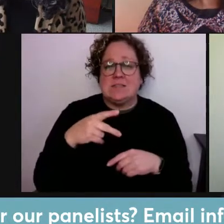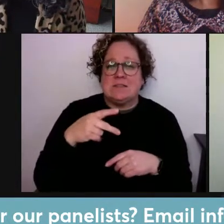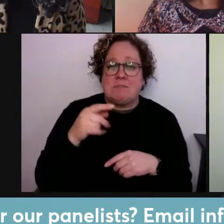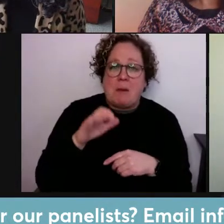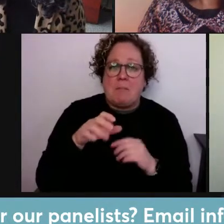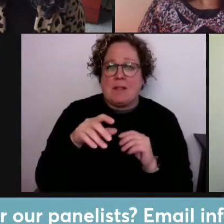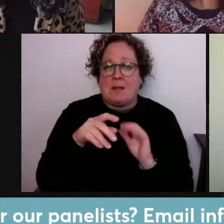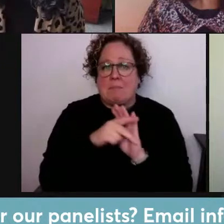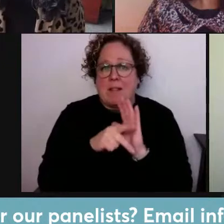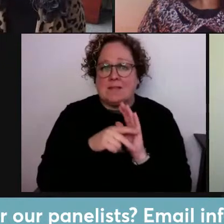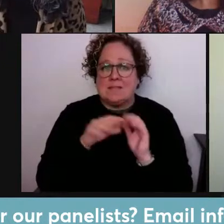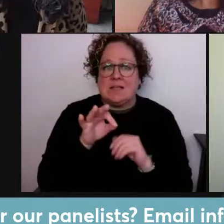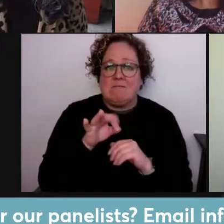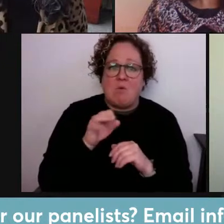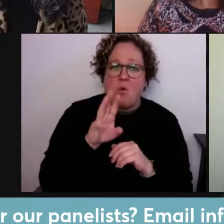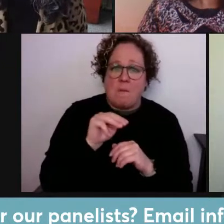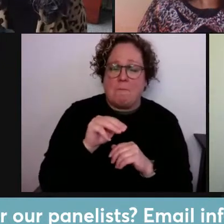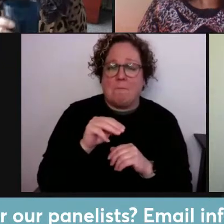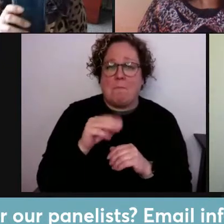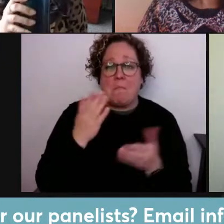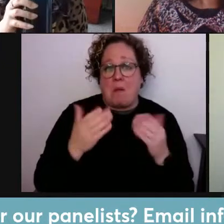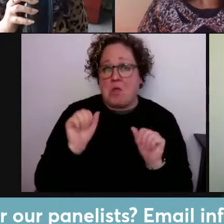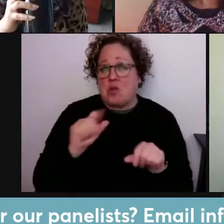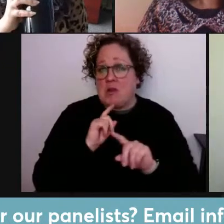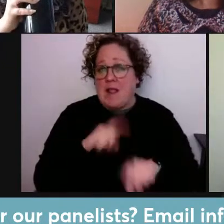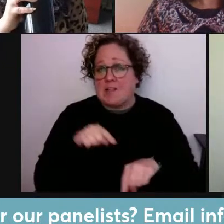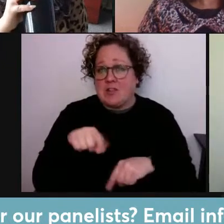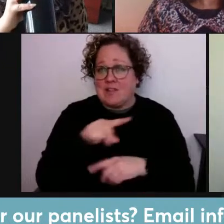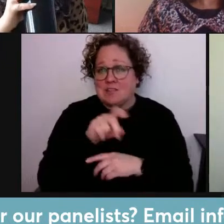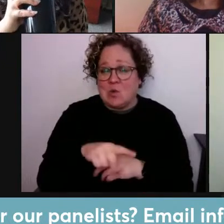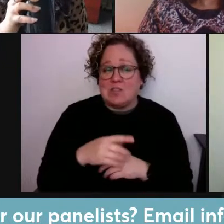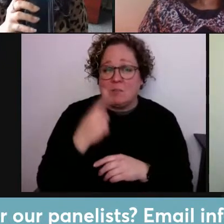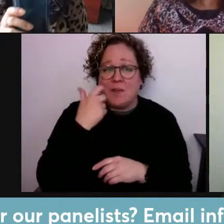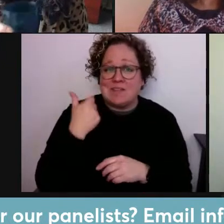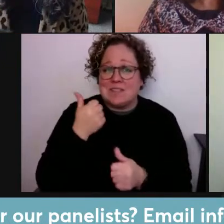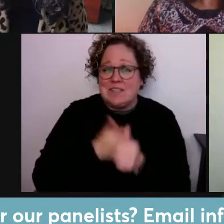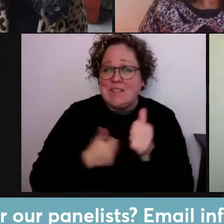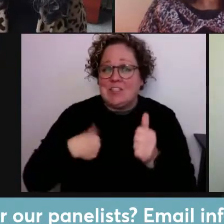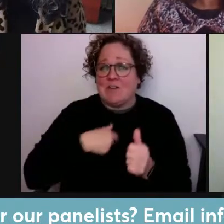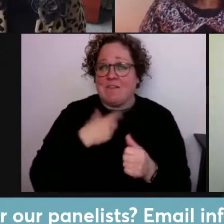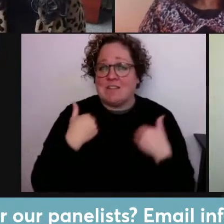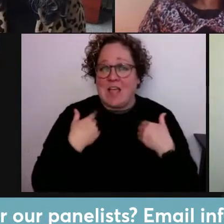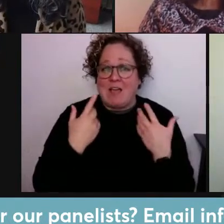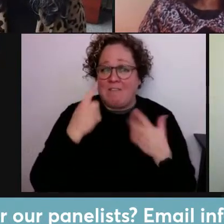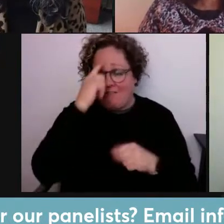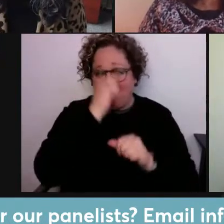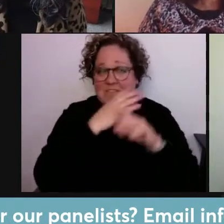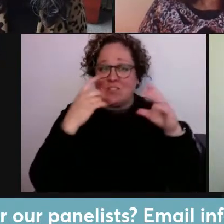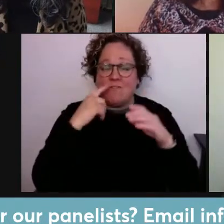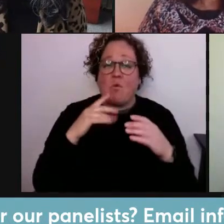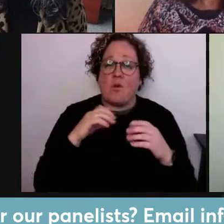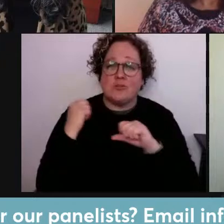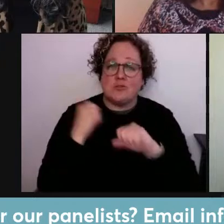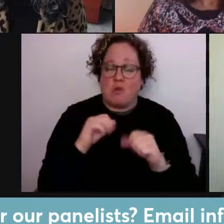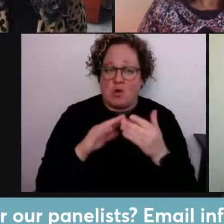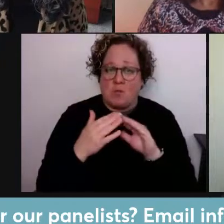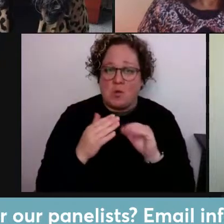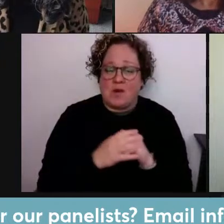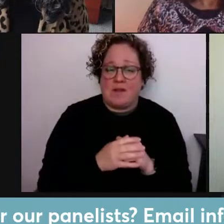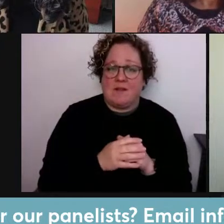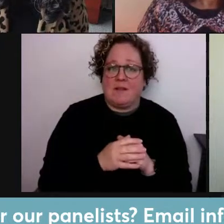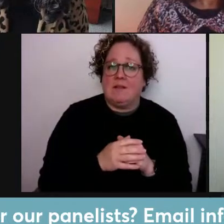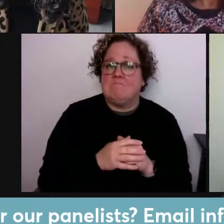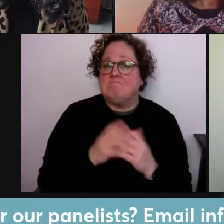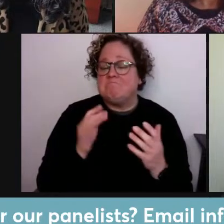probably answer this question, because each of us have a vision for a strong community. Whether you're in a